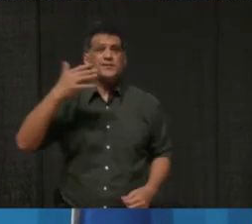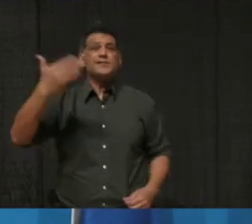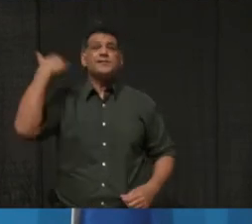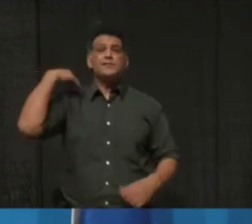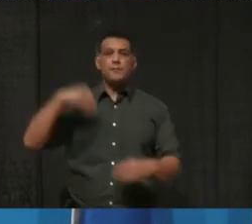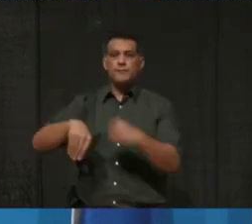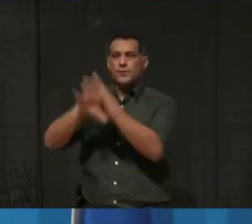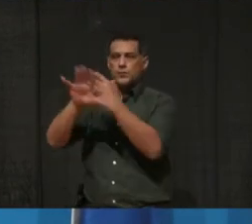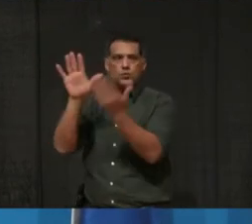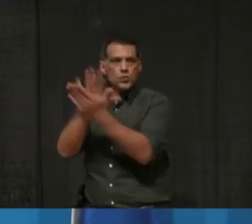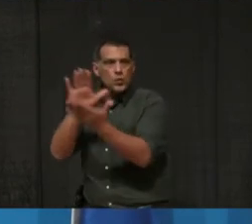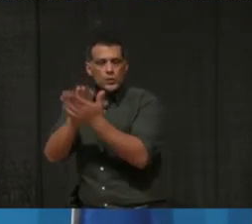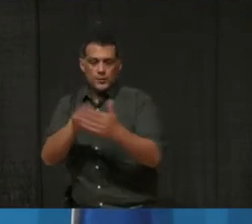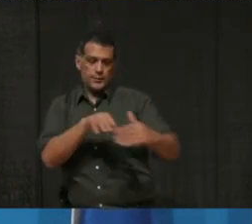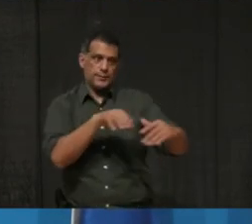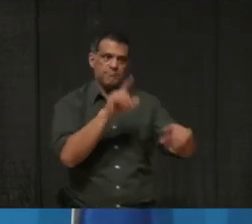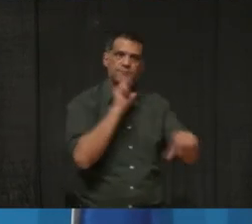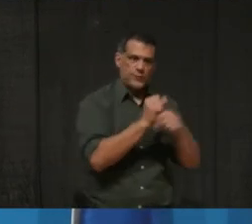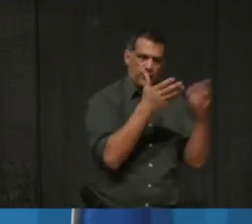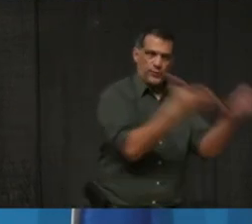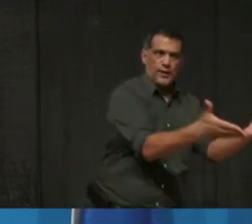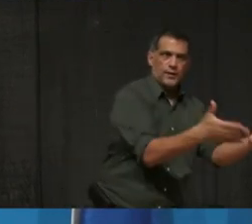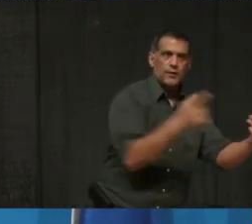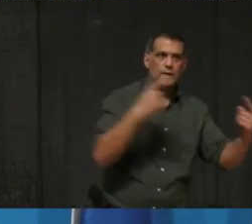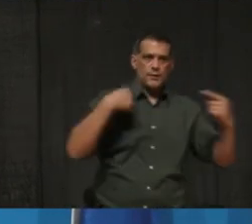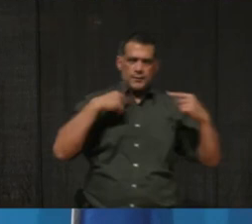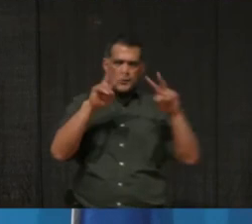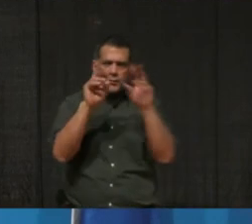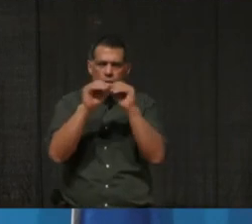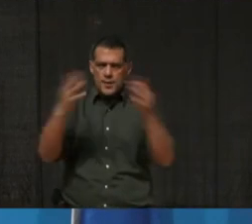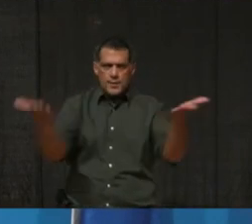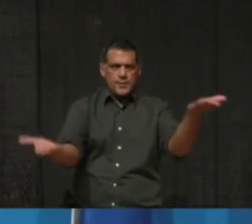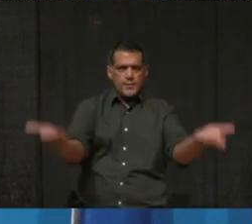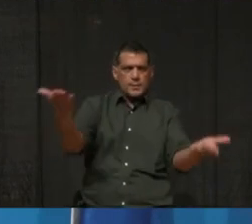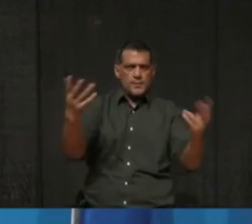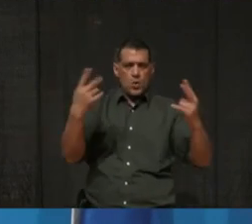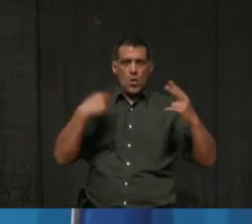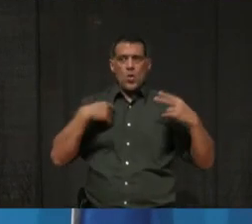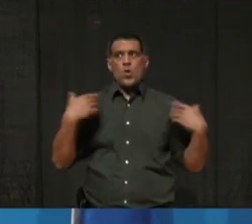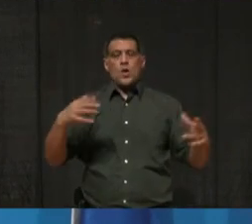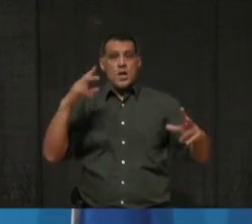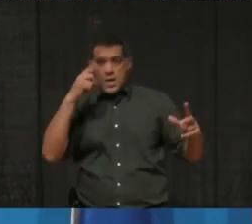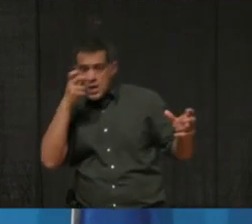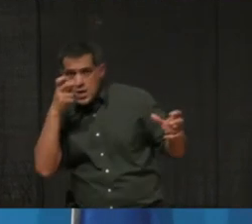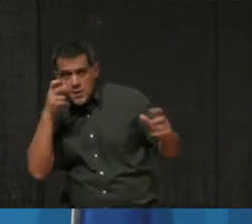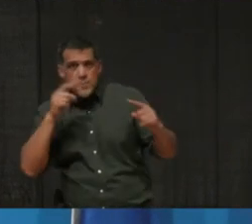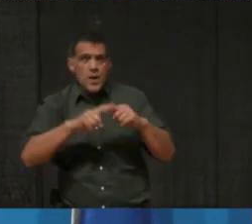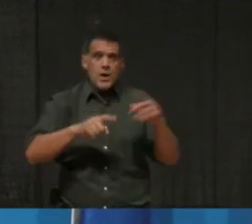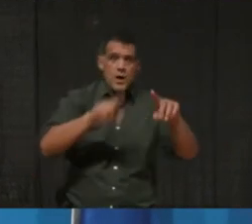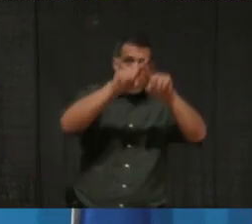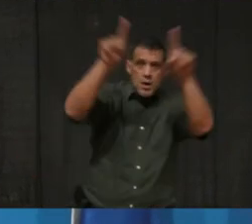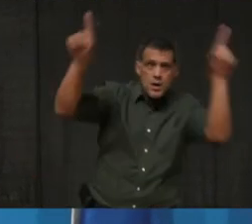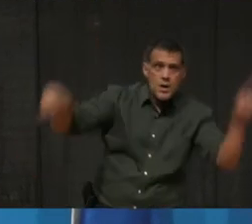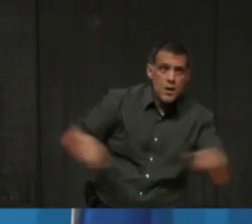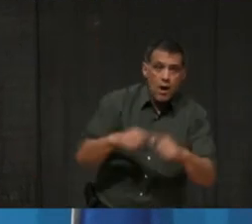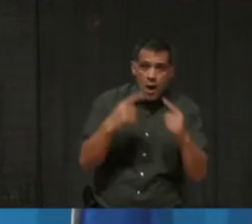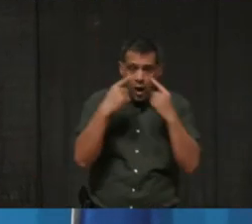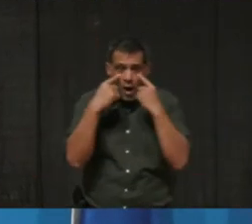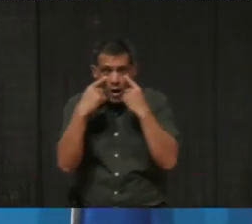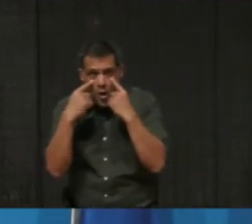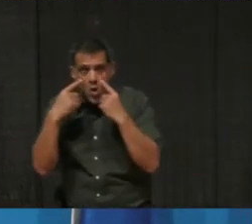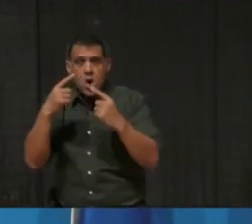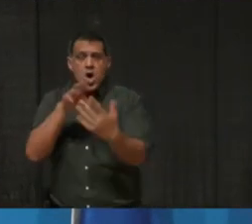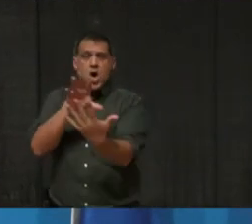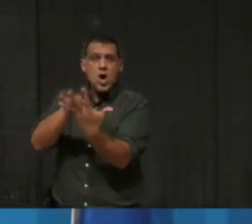from the eye strain and the difficulty of screen time, certainly in terms of sitting in front of a monitor all day long. We know that for their learning,